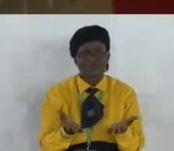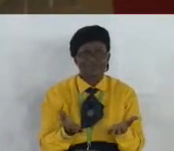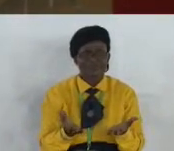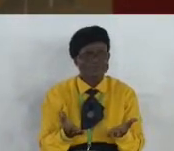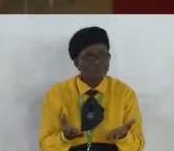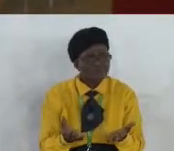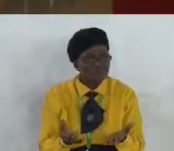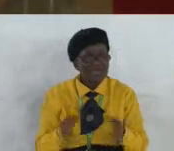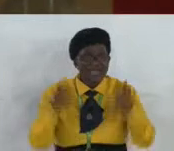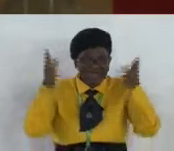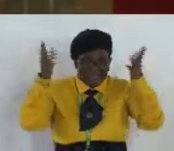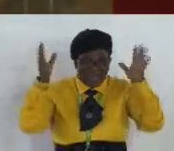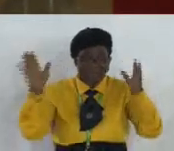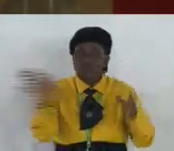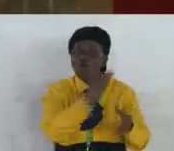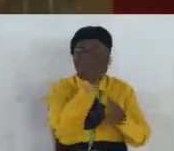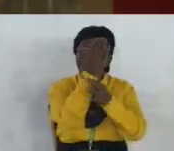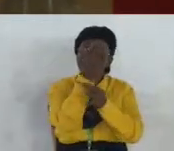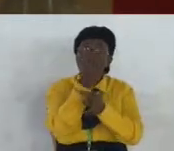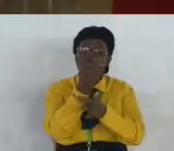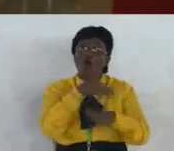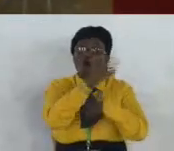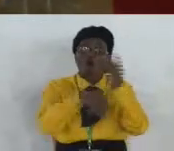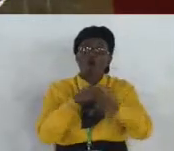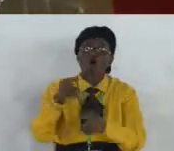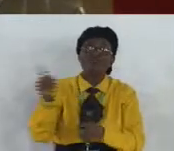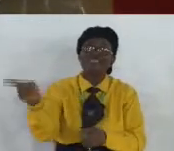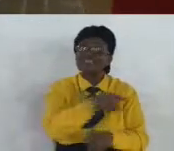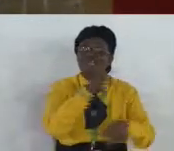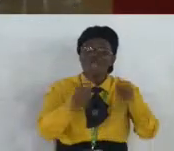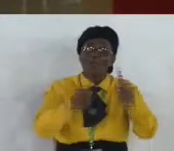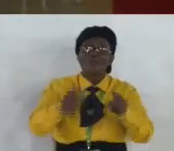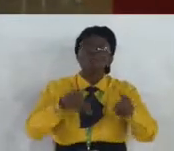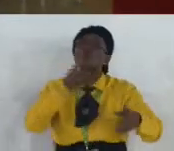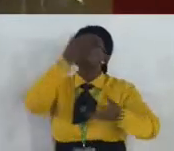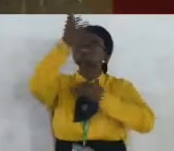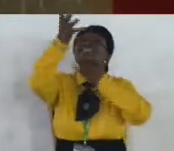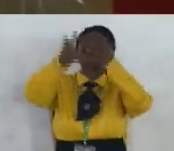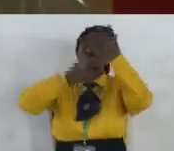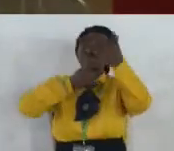Clap your hands, all ye people. Shout unto God with the loud voice of triumph.